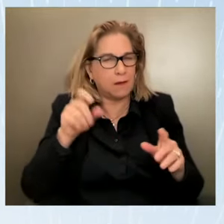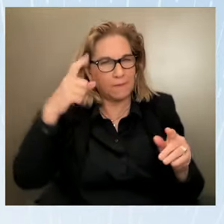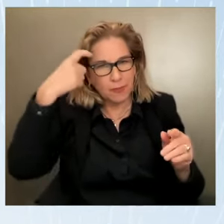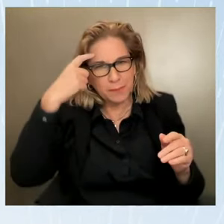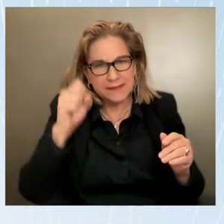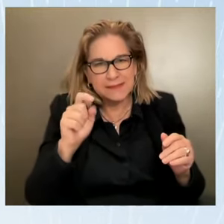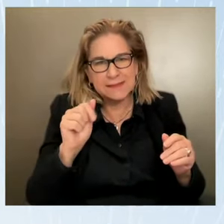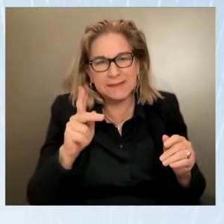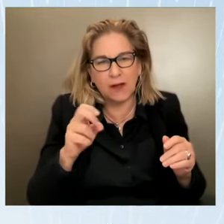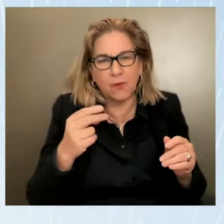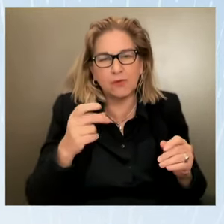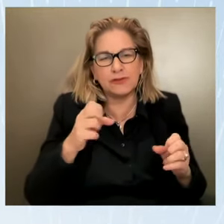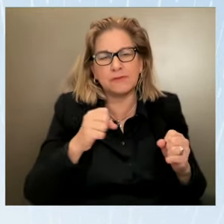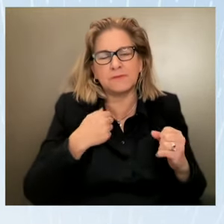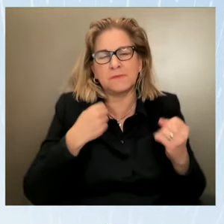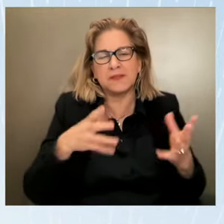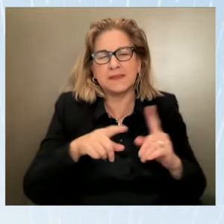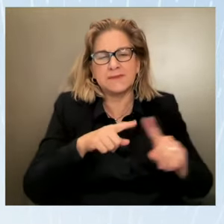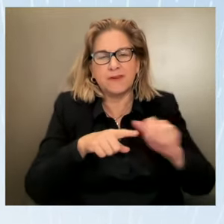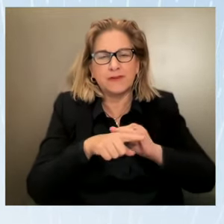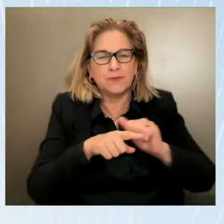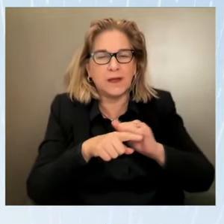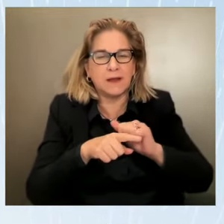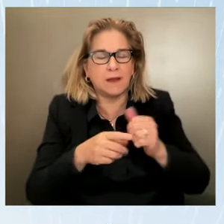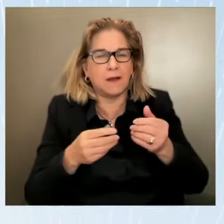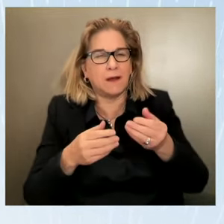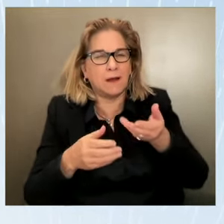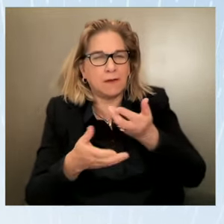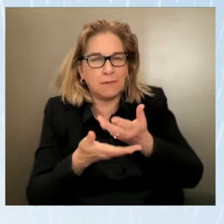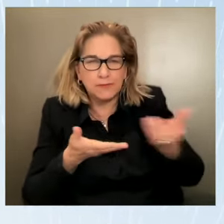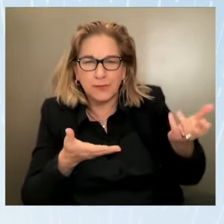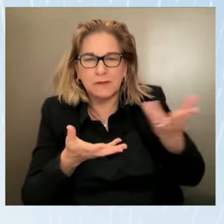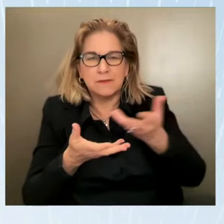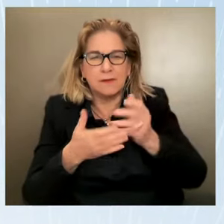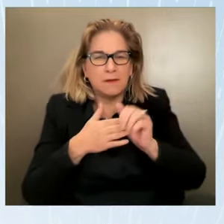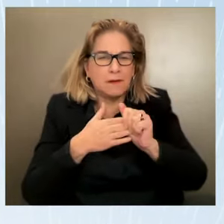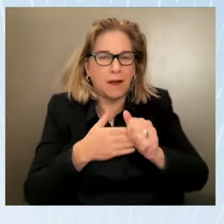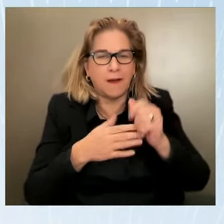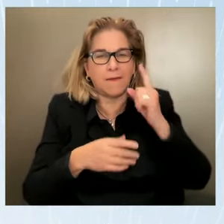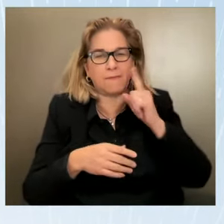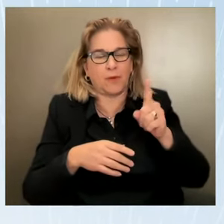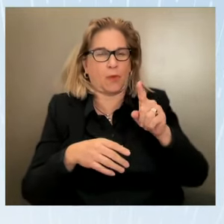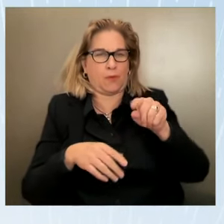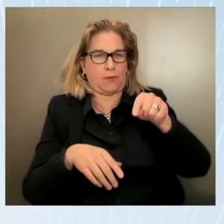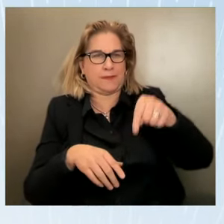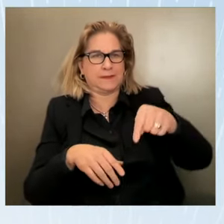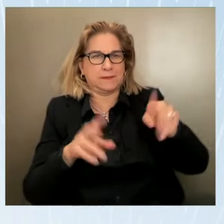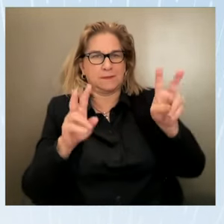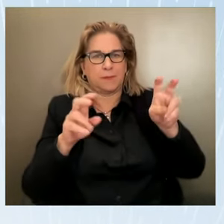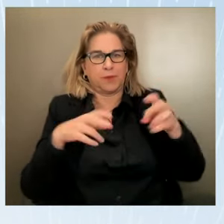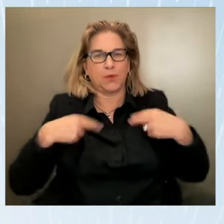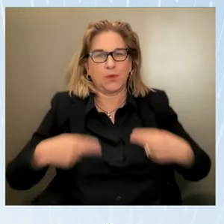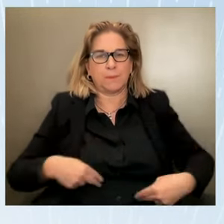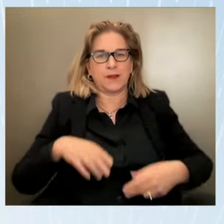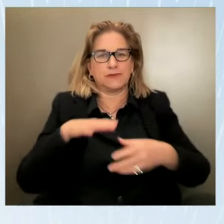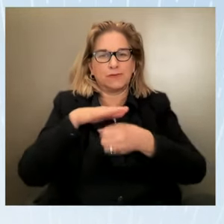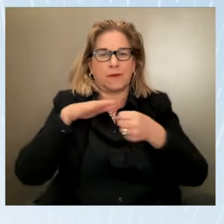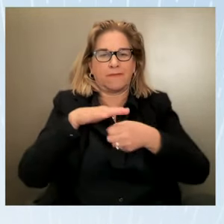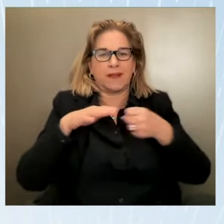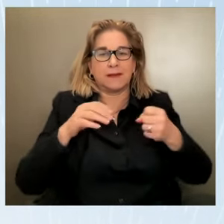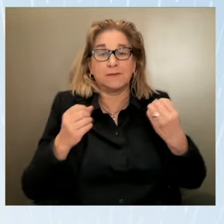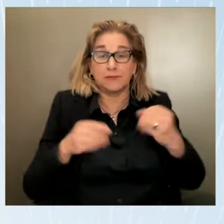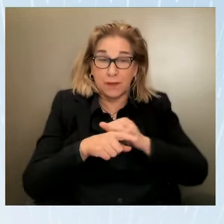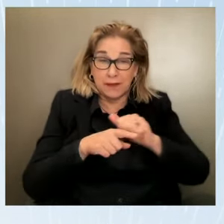or updating human trafficking training for their workforces. In January 2023, the Procurement and